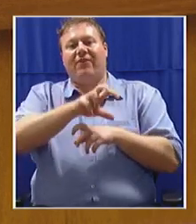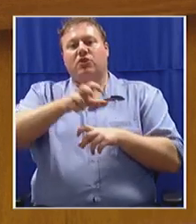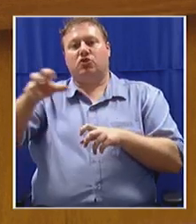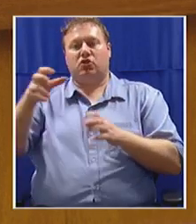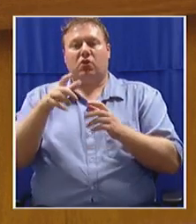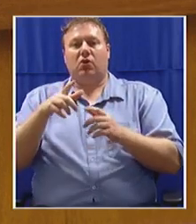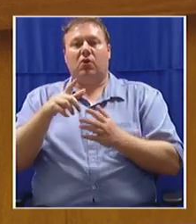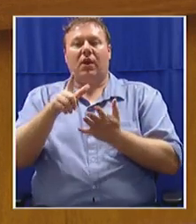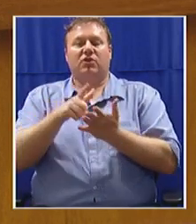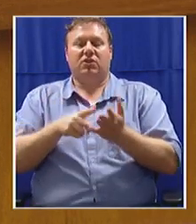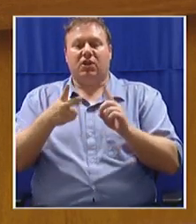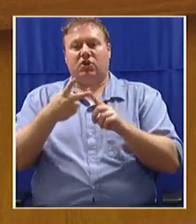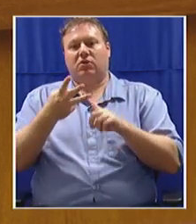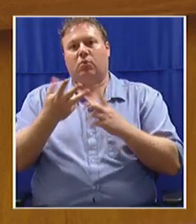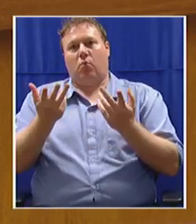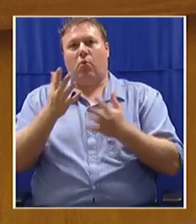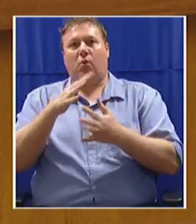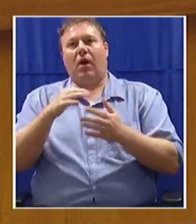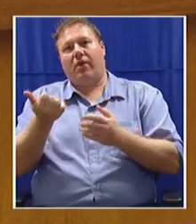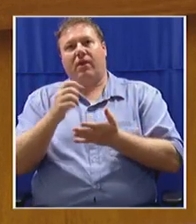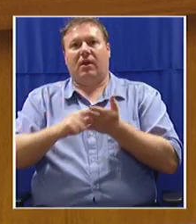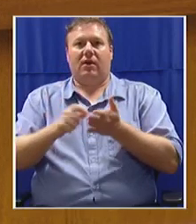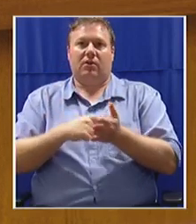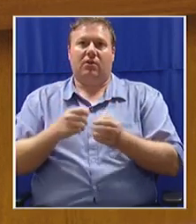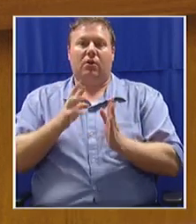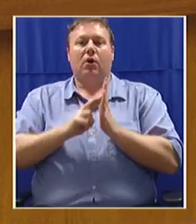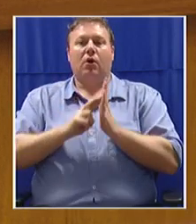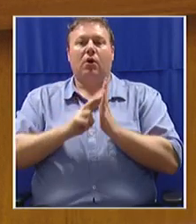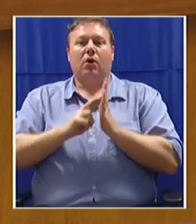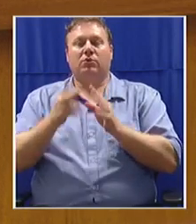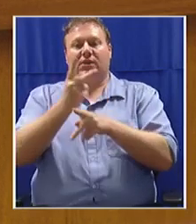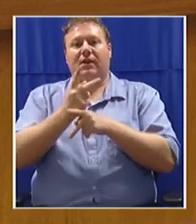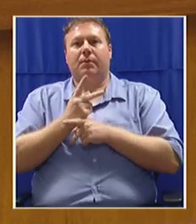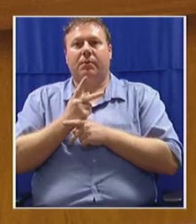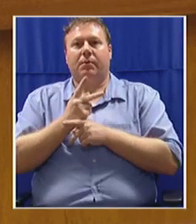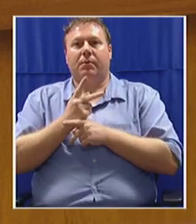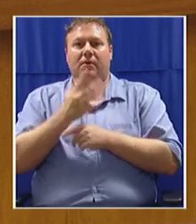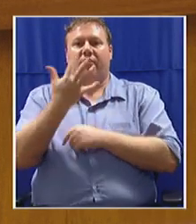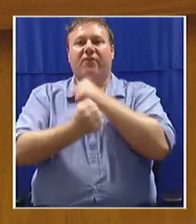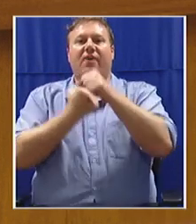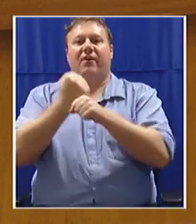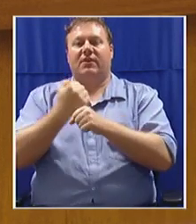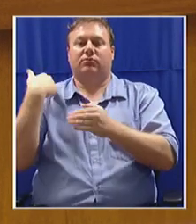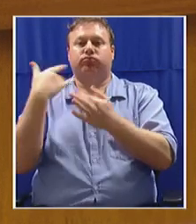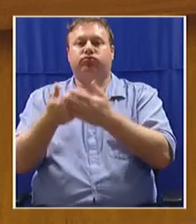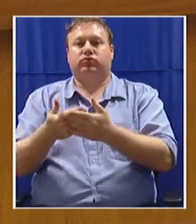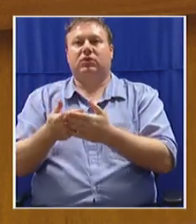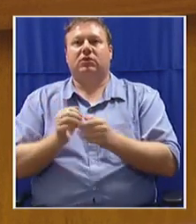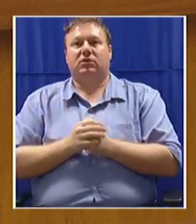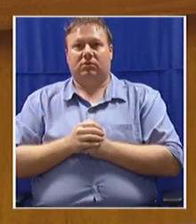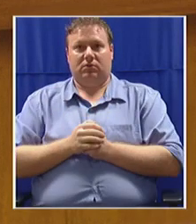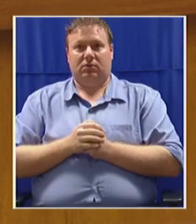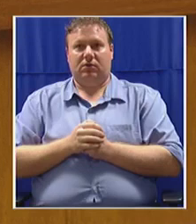a referendum. The records must be kept for a period of at least 5 years after the